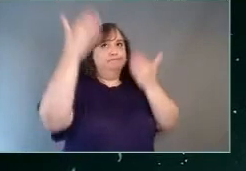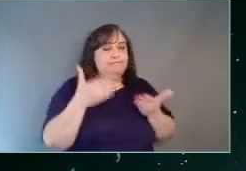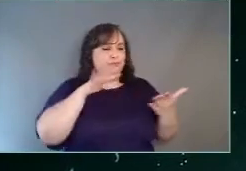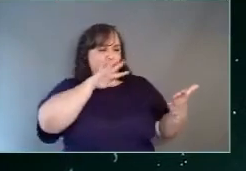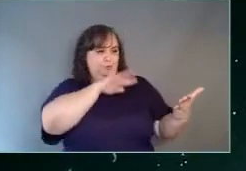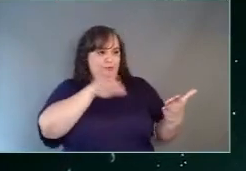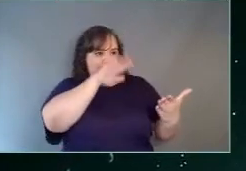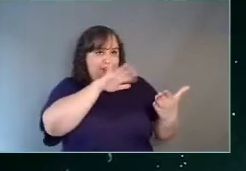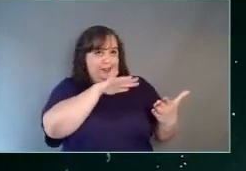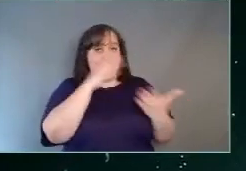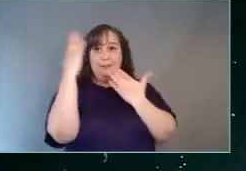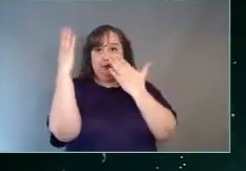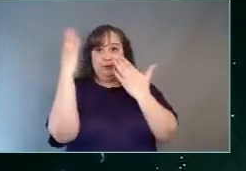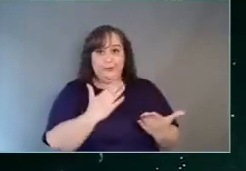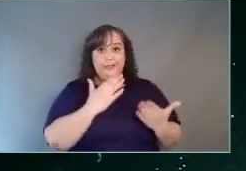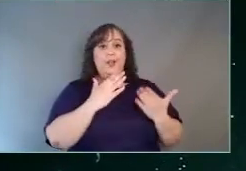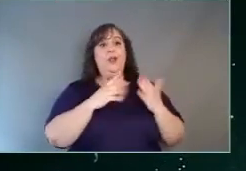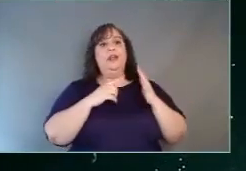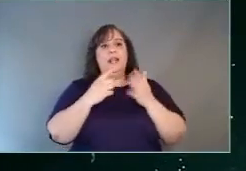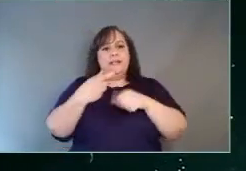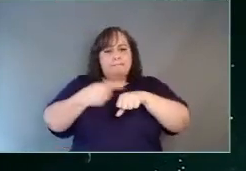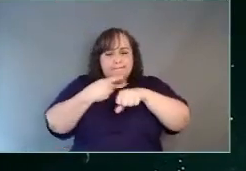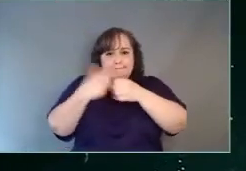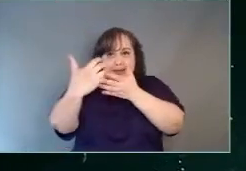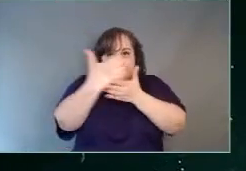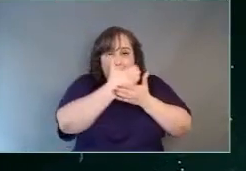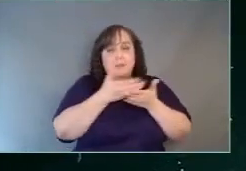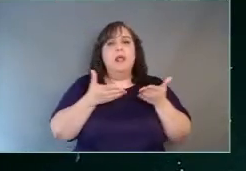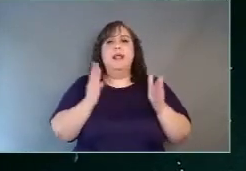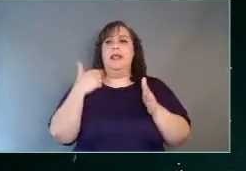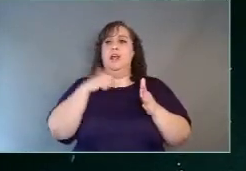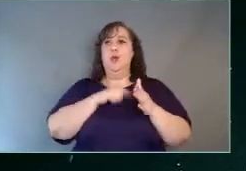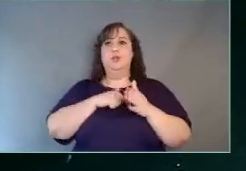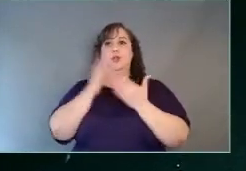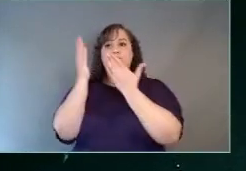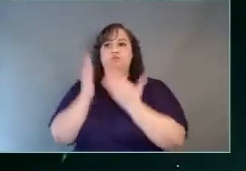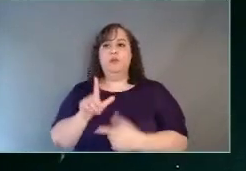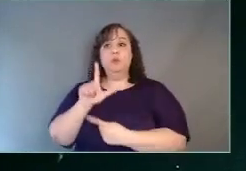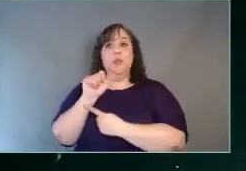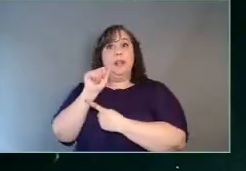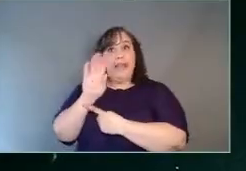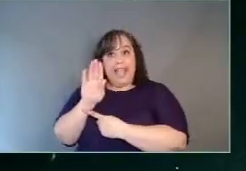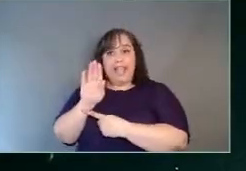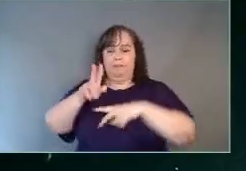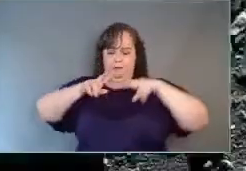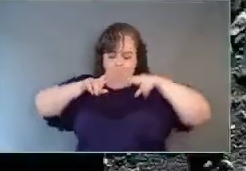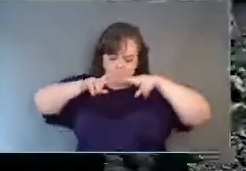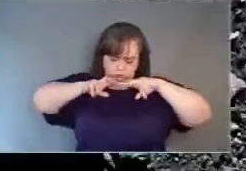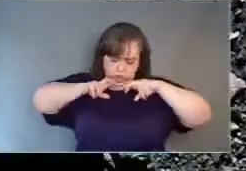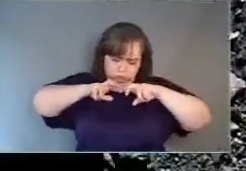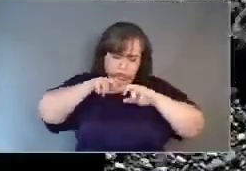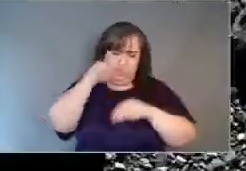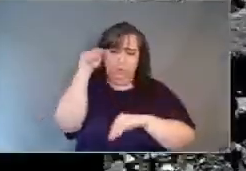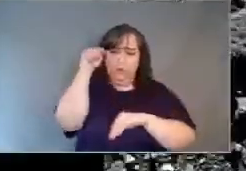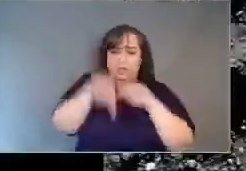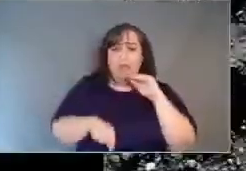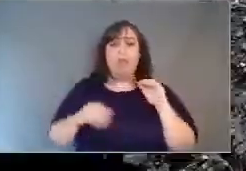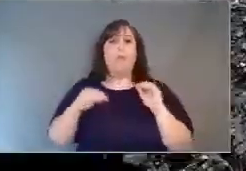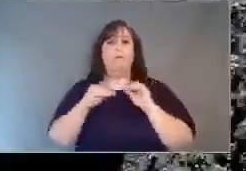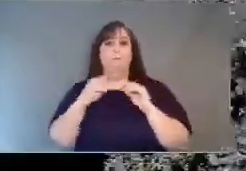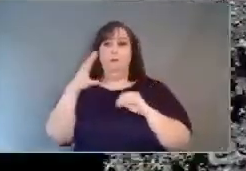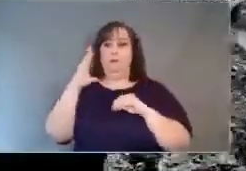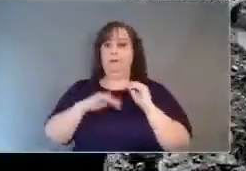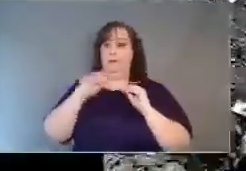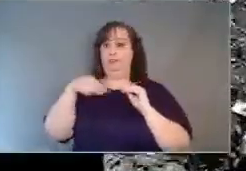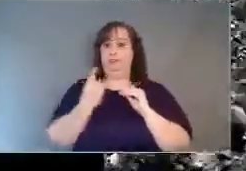returning samples lets us study asteroid material in our laboratories with a lot more detail than we can gather from a spacecraft. OSIRIS-REx